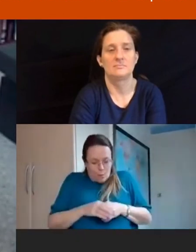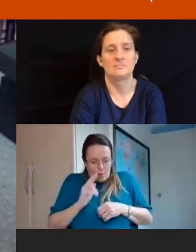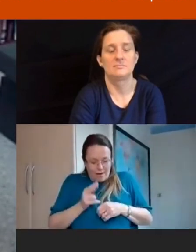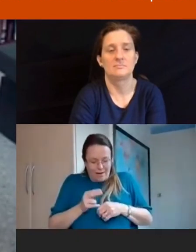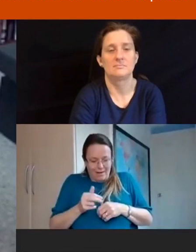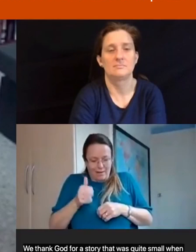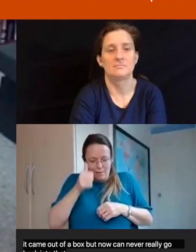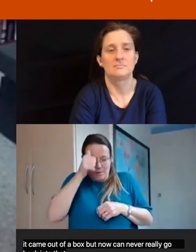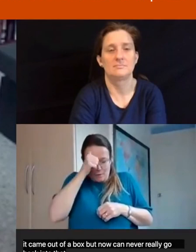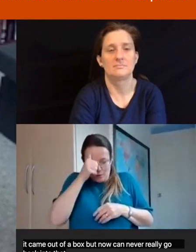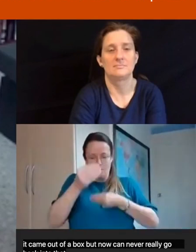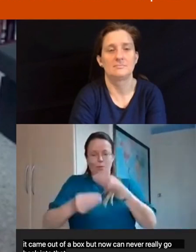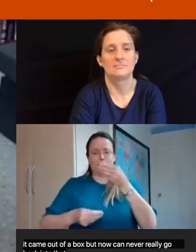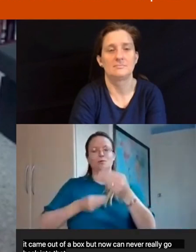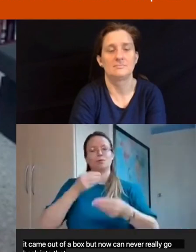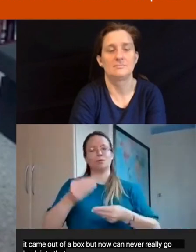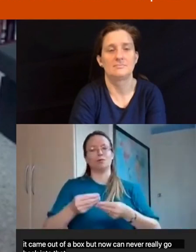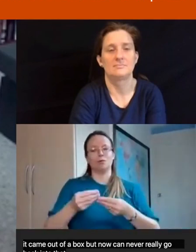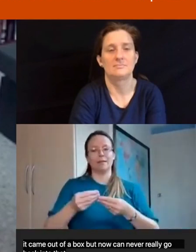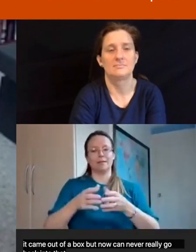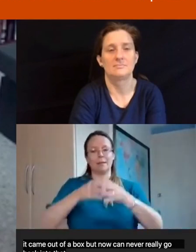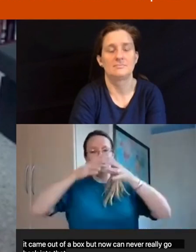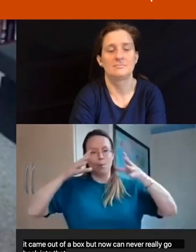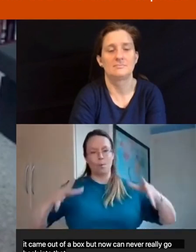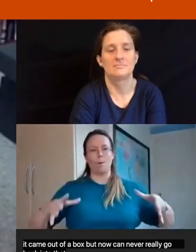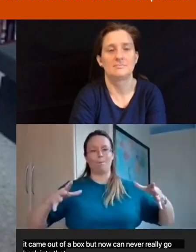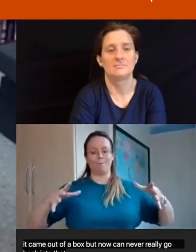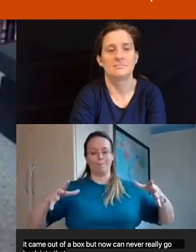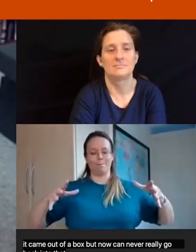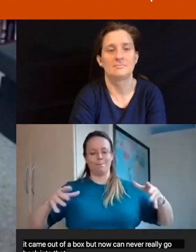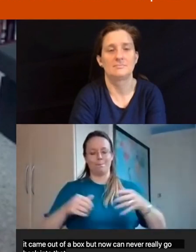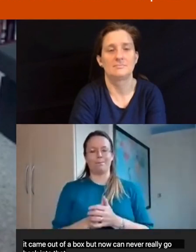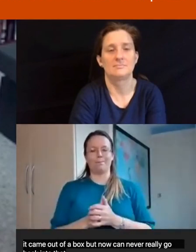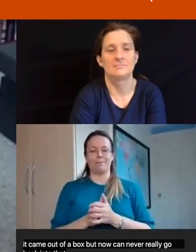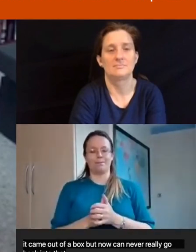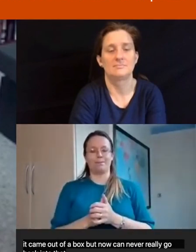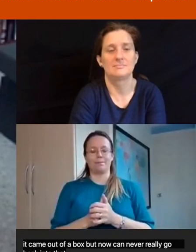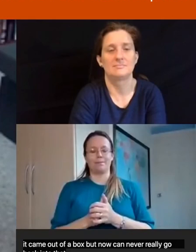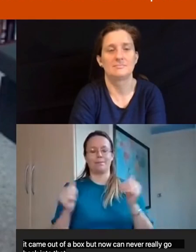Amen.